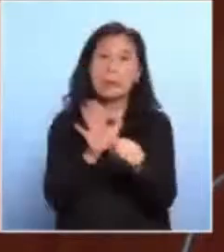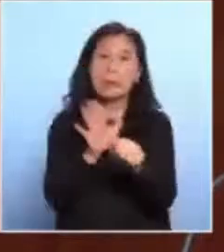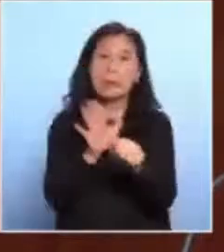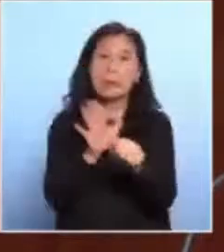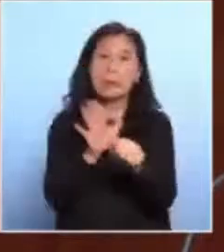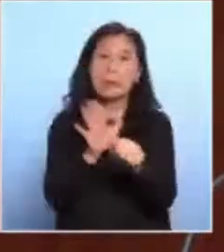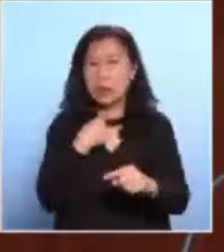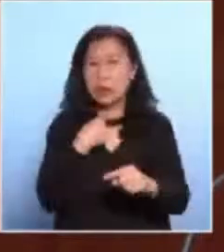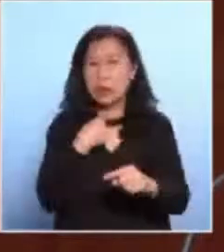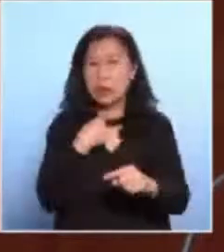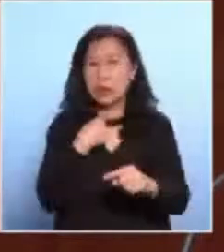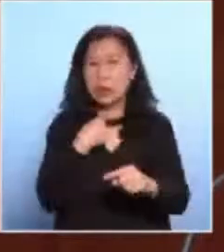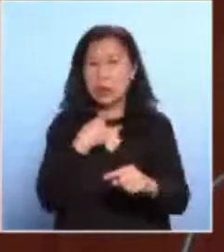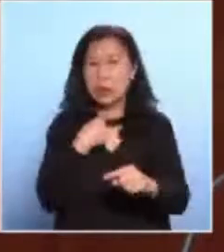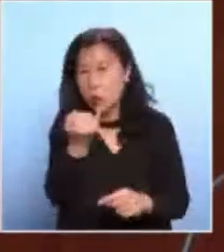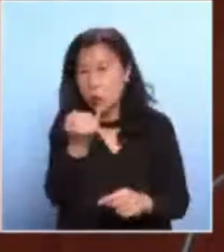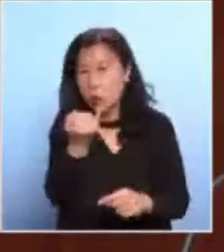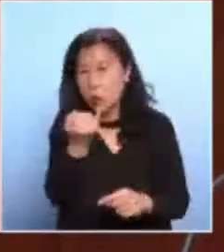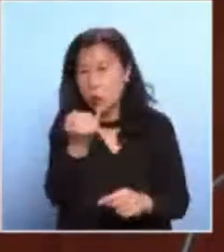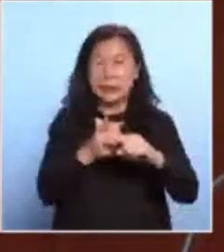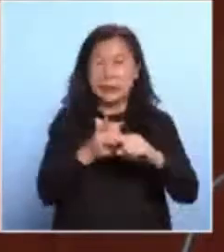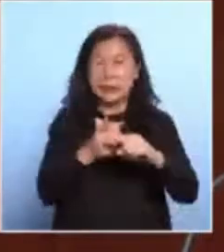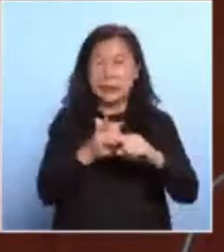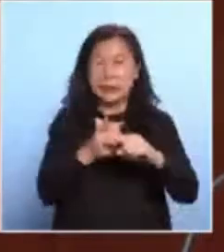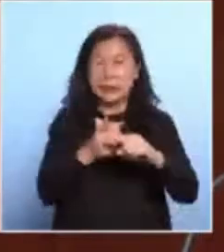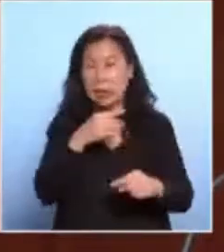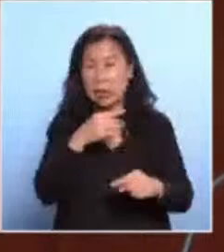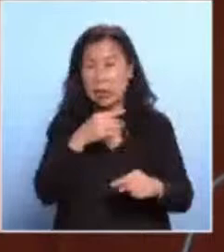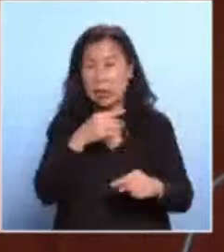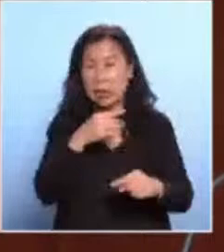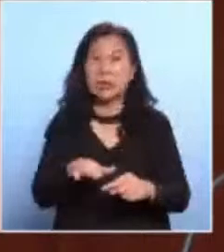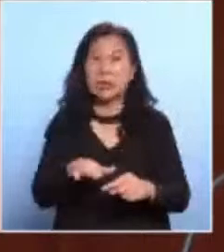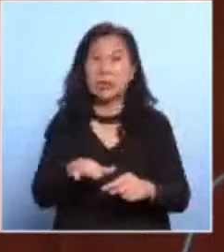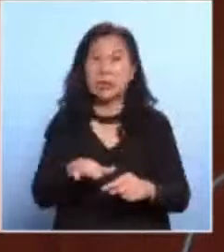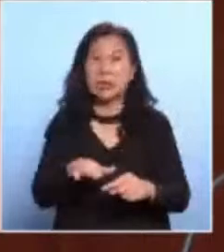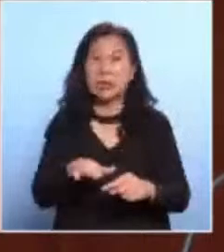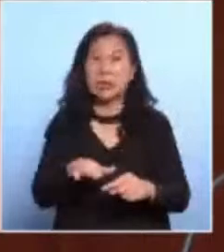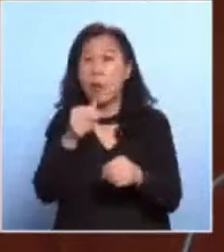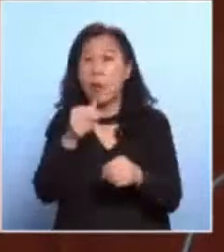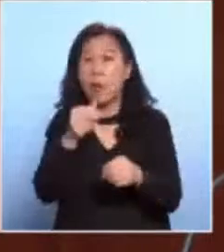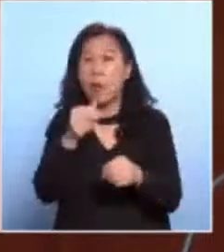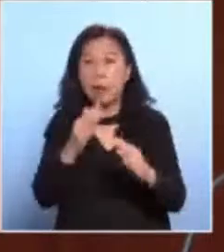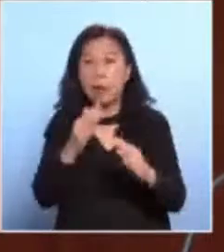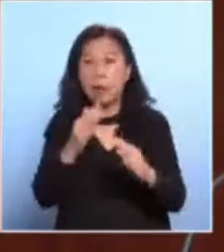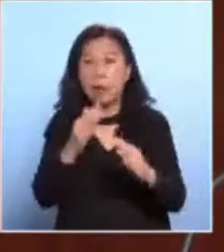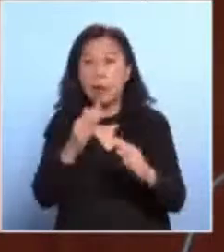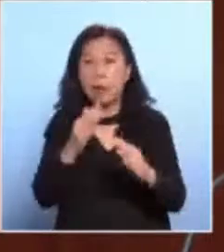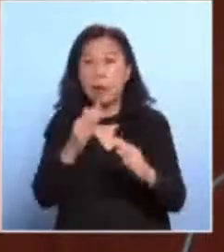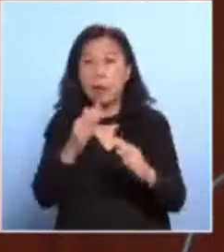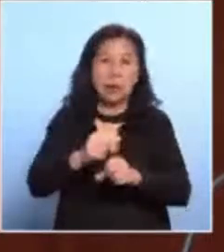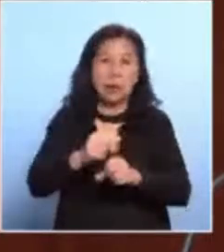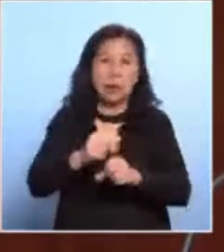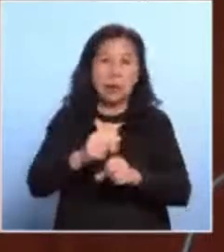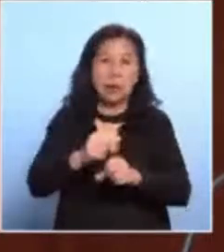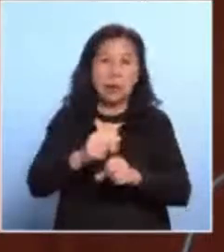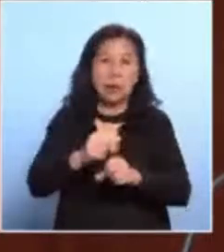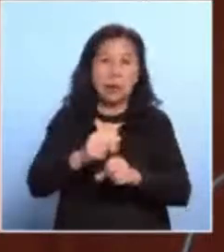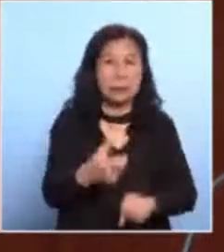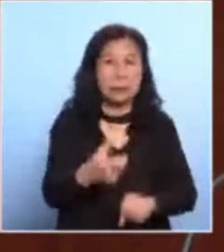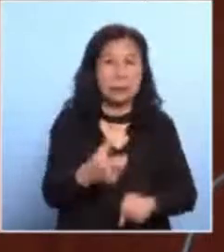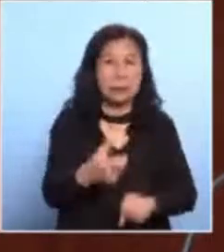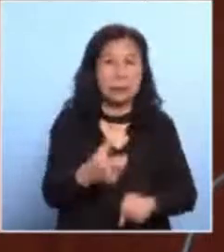care of children with special learning or care needs, including arranging early assessments and appropriate